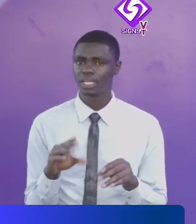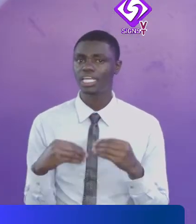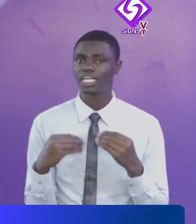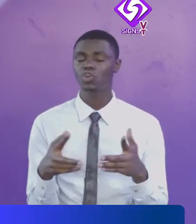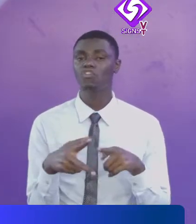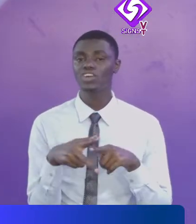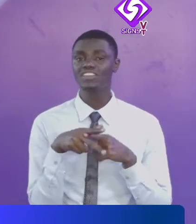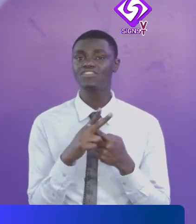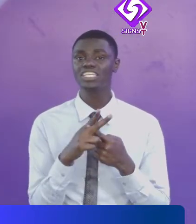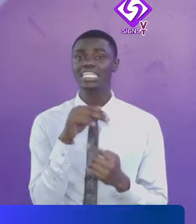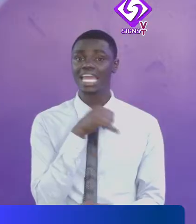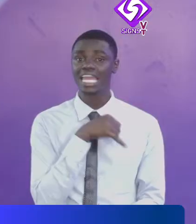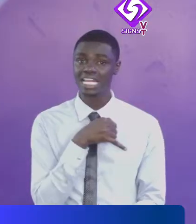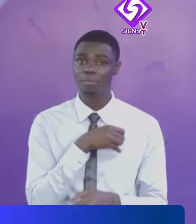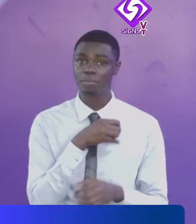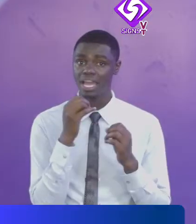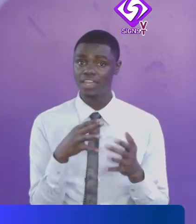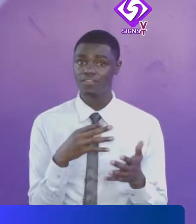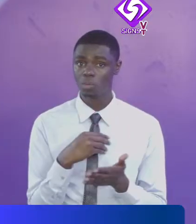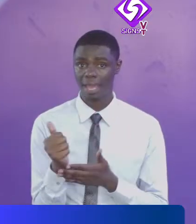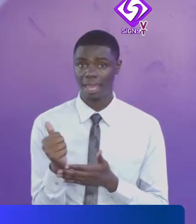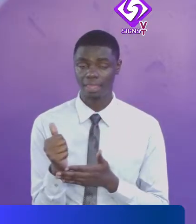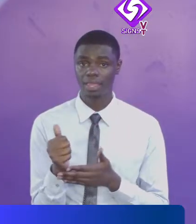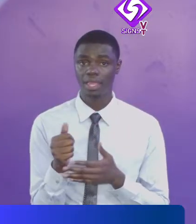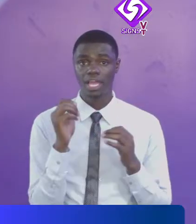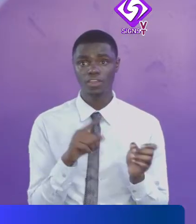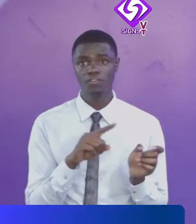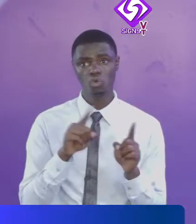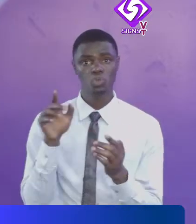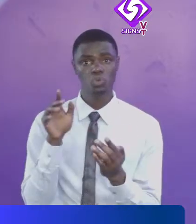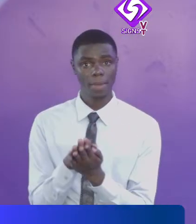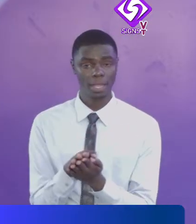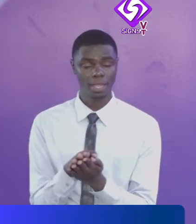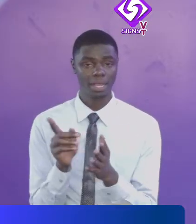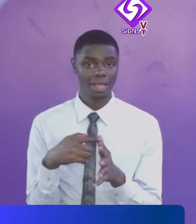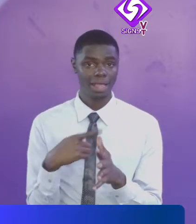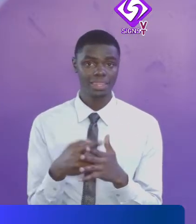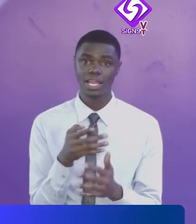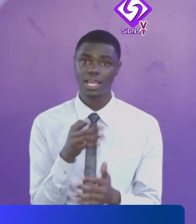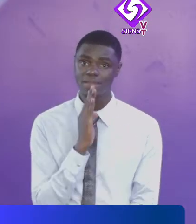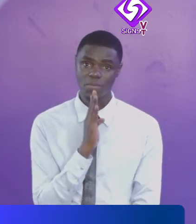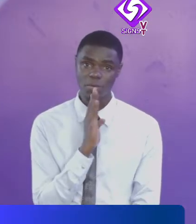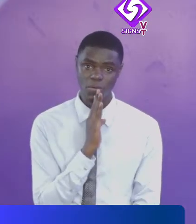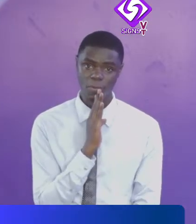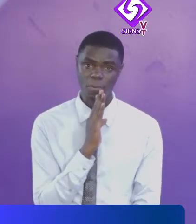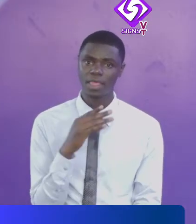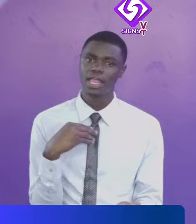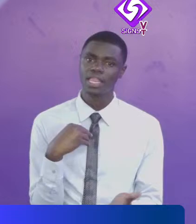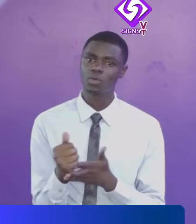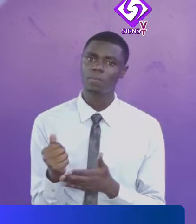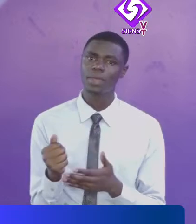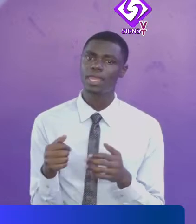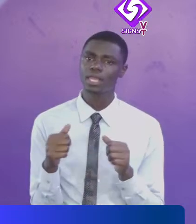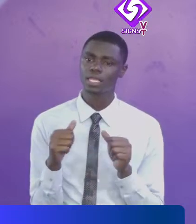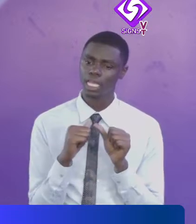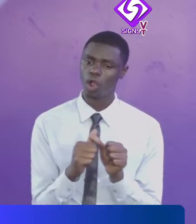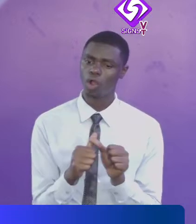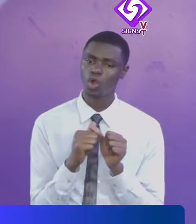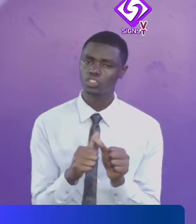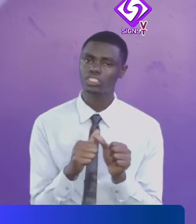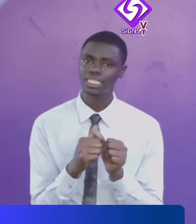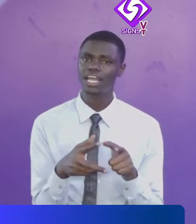income. So if you go to a bank and you borrow, you pay a constant or a fixed